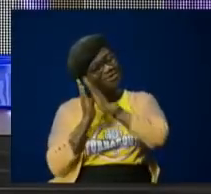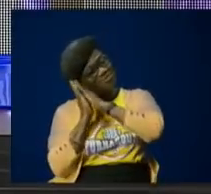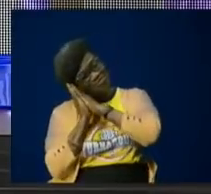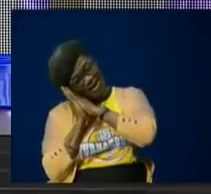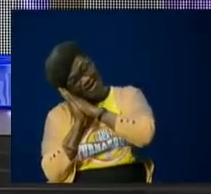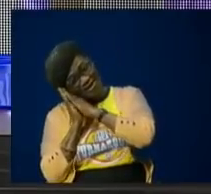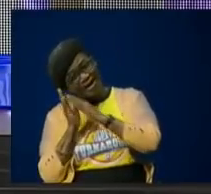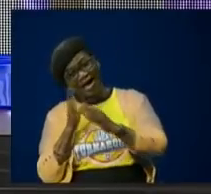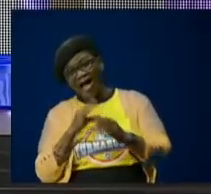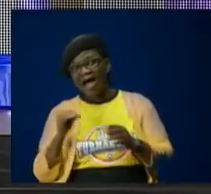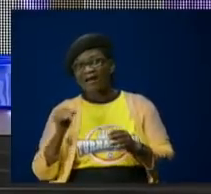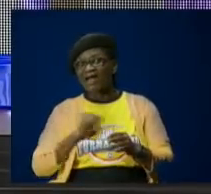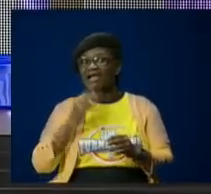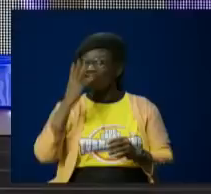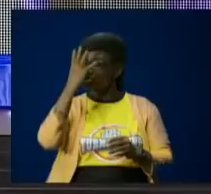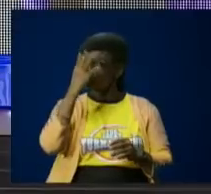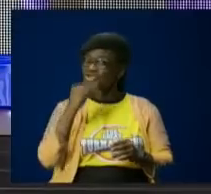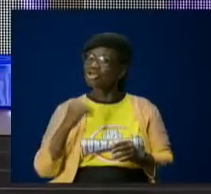you do that?